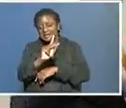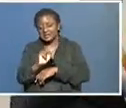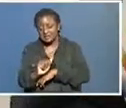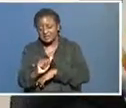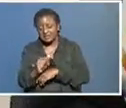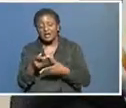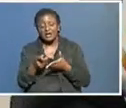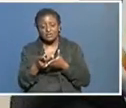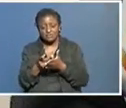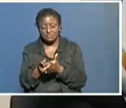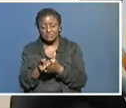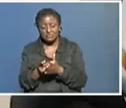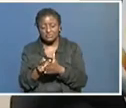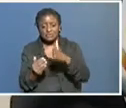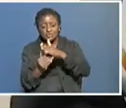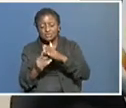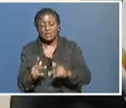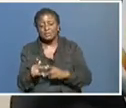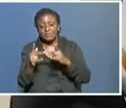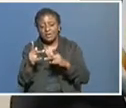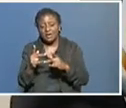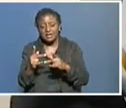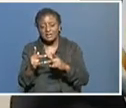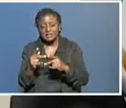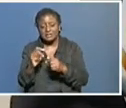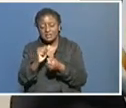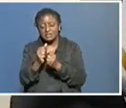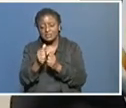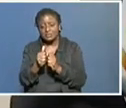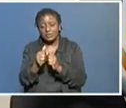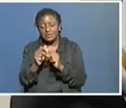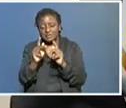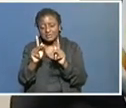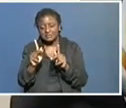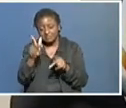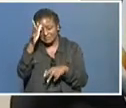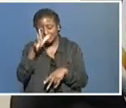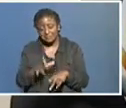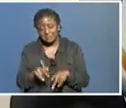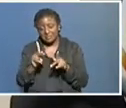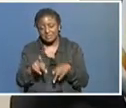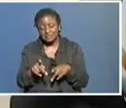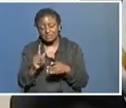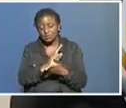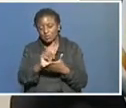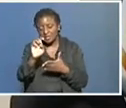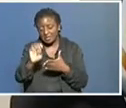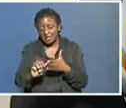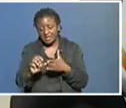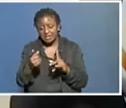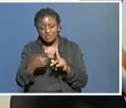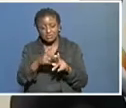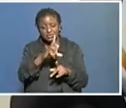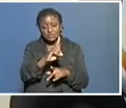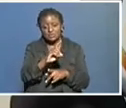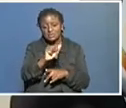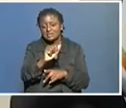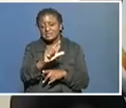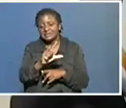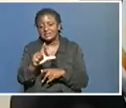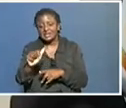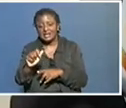is a sportsman's weekend to Dallas, where we're taking 4 people will go to